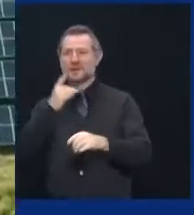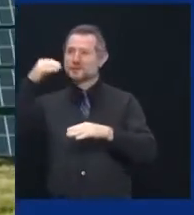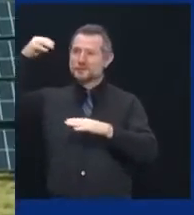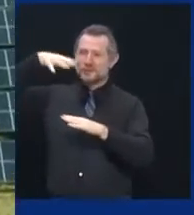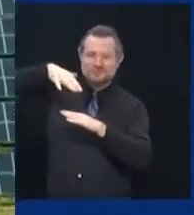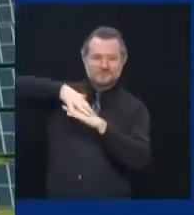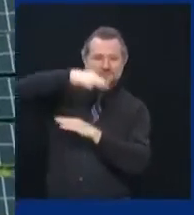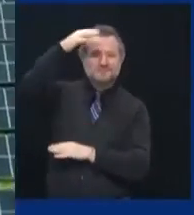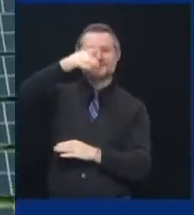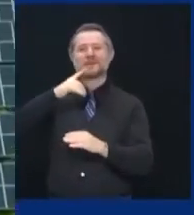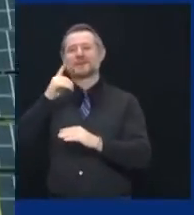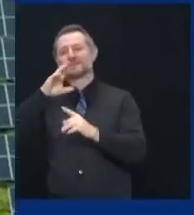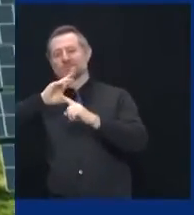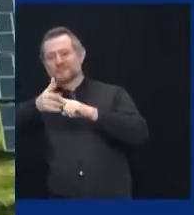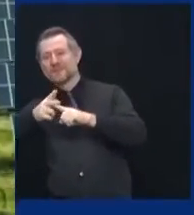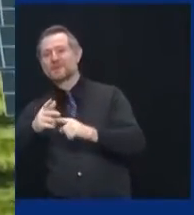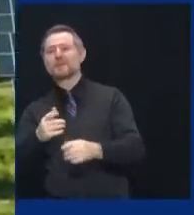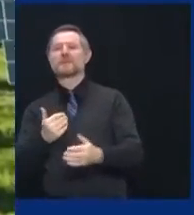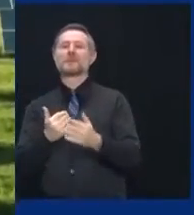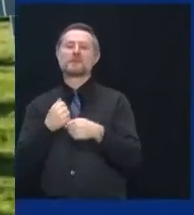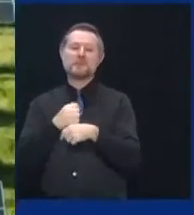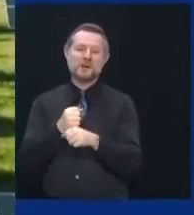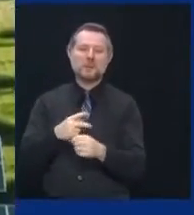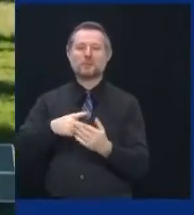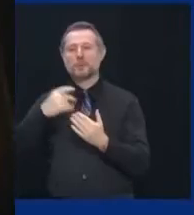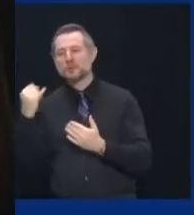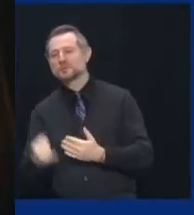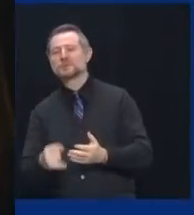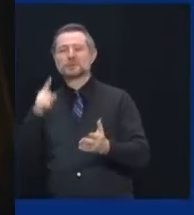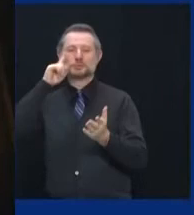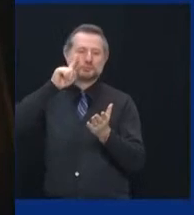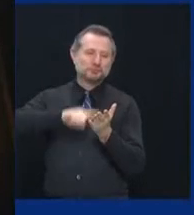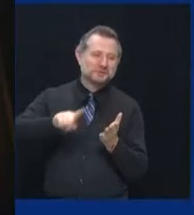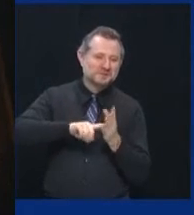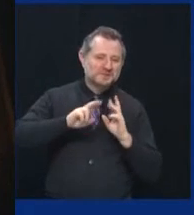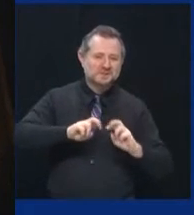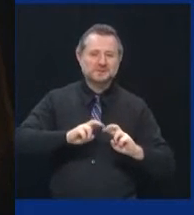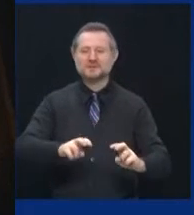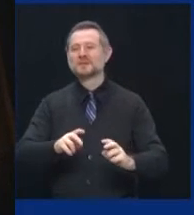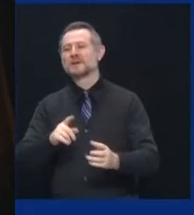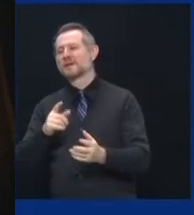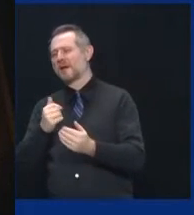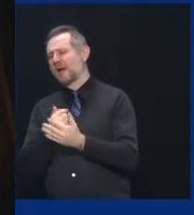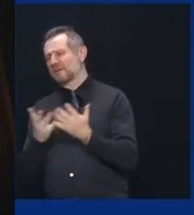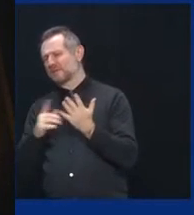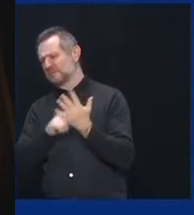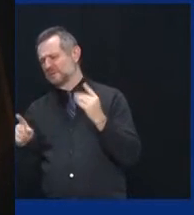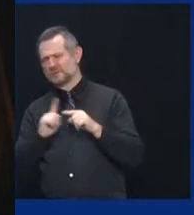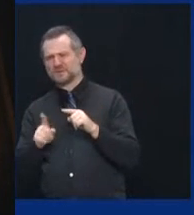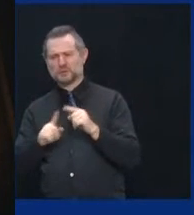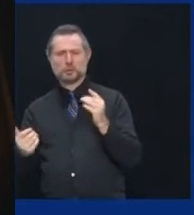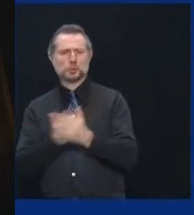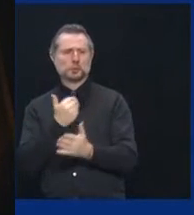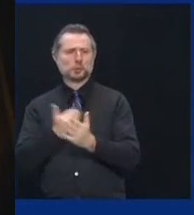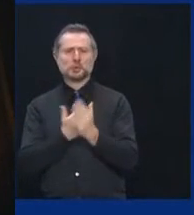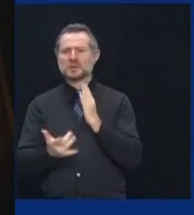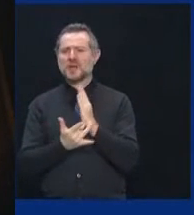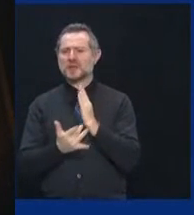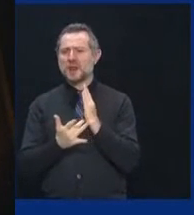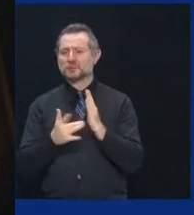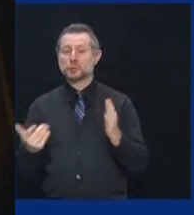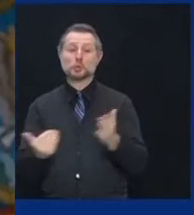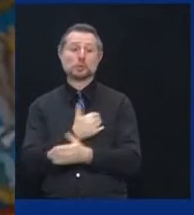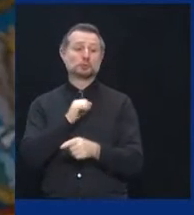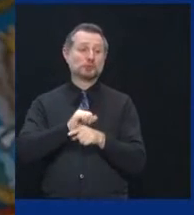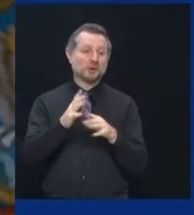will develop manufacturing capacity, research and development expertise, and state-of-the-art worker retraining, all here in New York, and